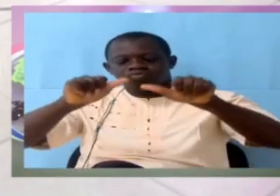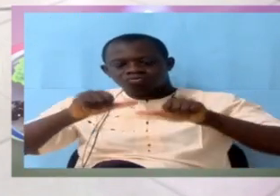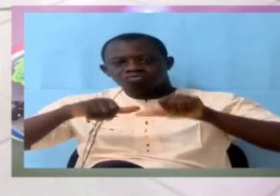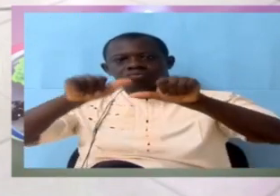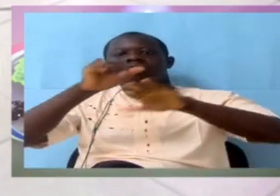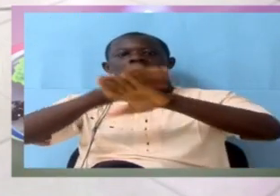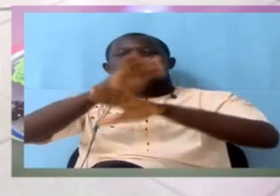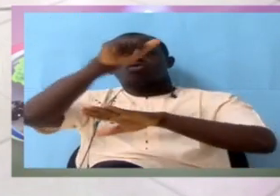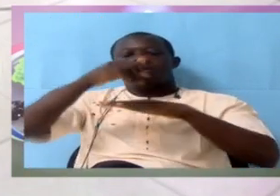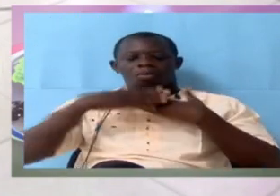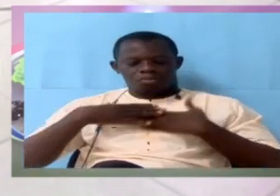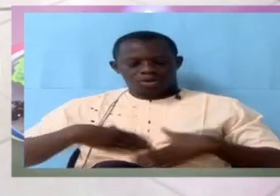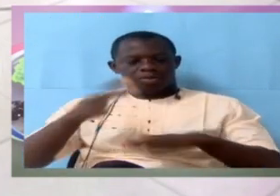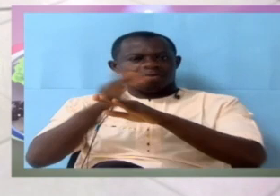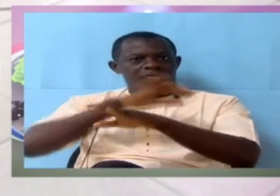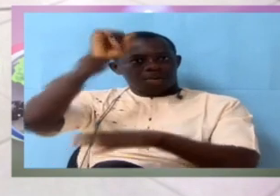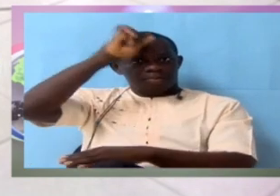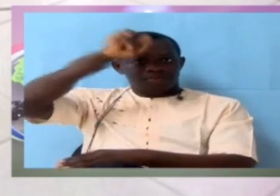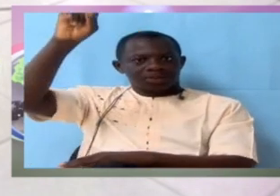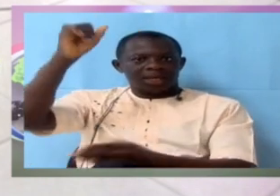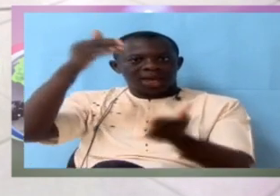fo atafam president nya katara ma beri na bang.